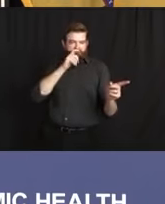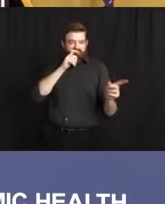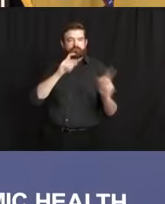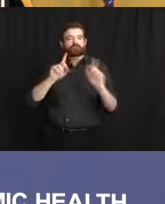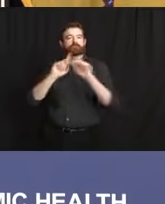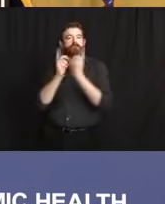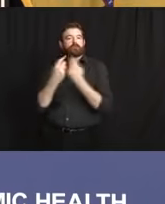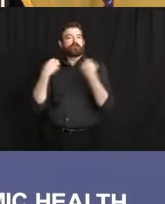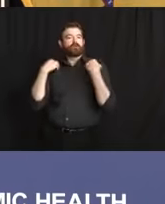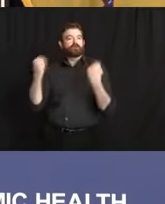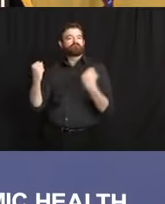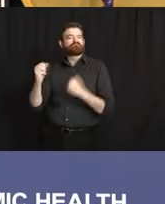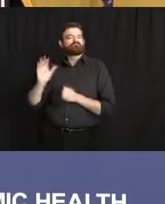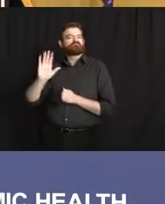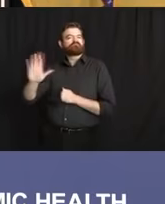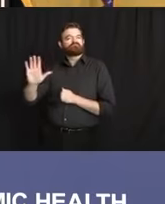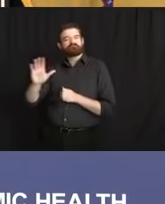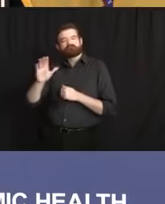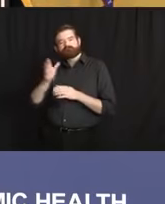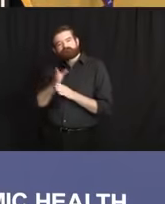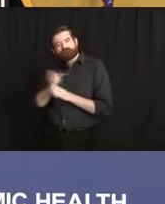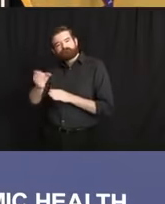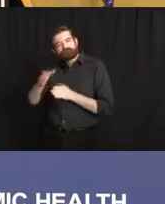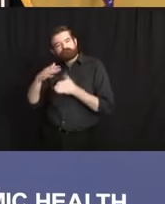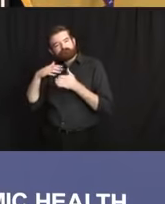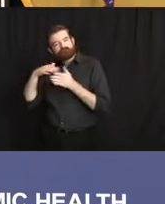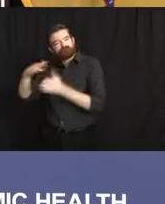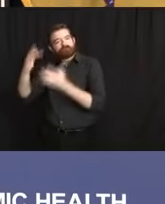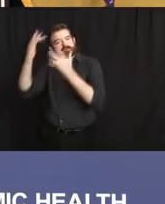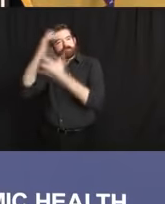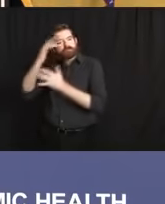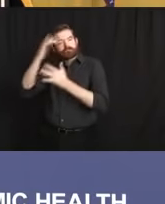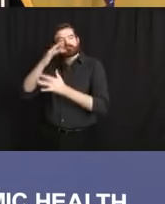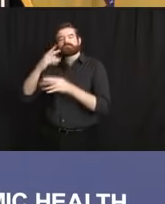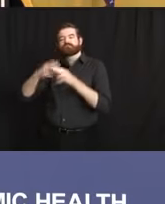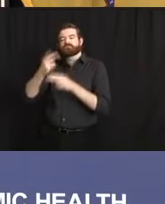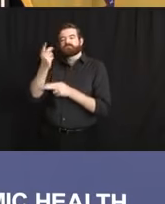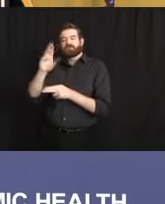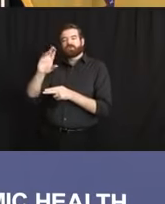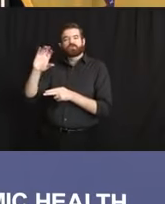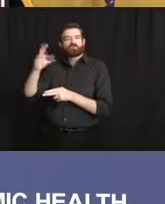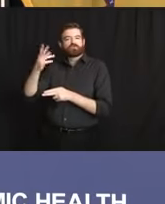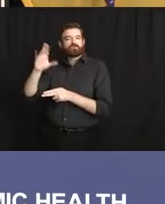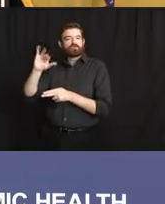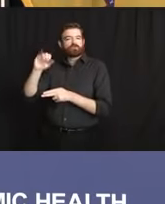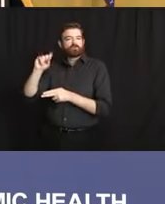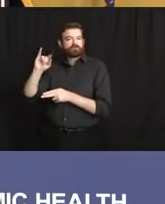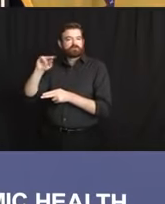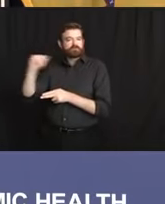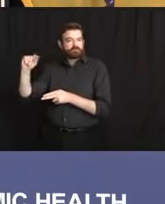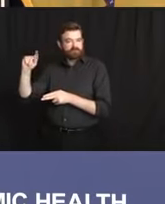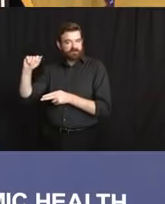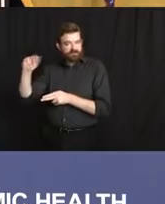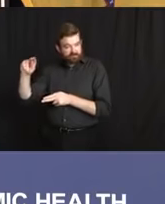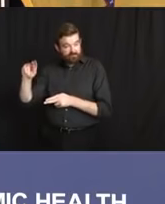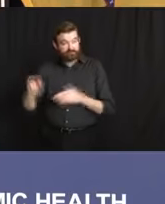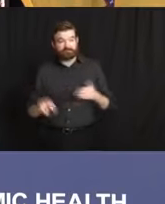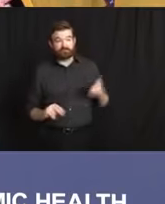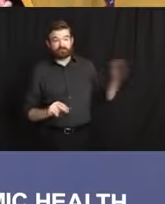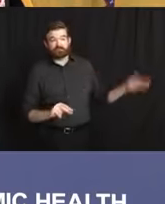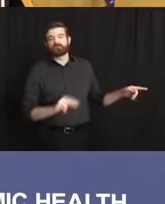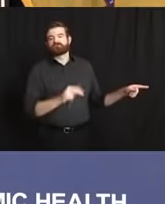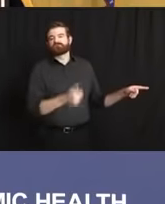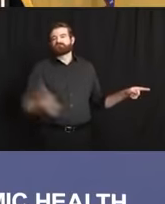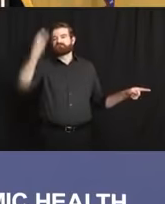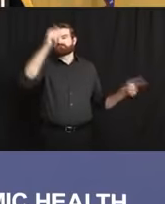Dr. Christina Tan. Great to have you both here. A guy to my left who needs no introduction, State Police Superintendent Colonel Pat Callahan. Pat,